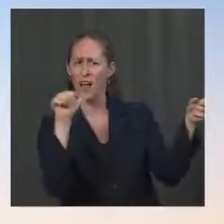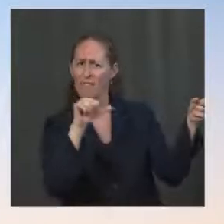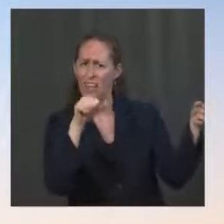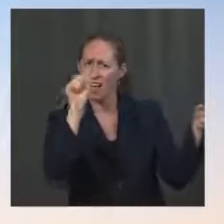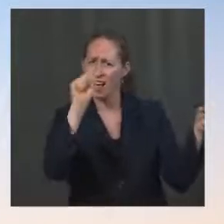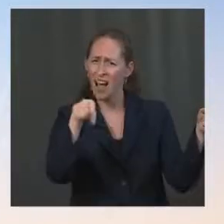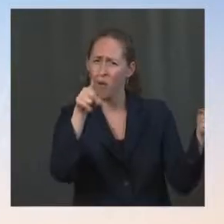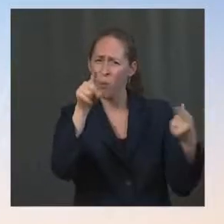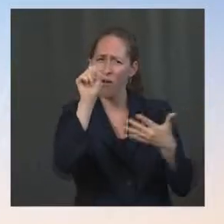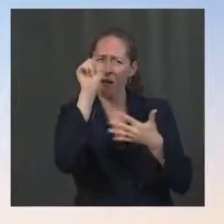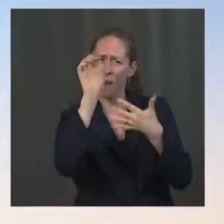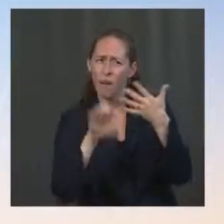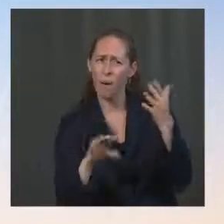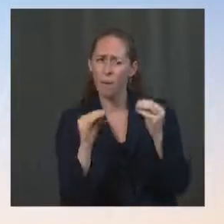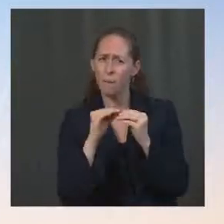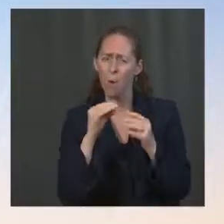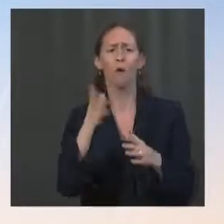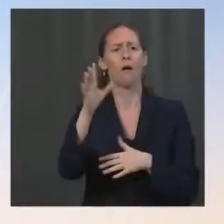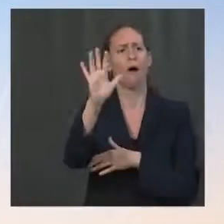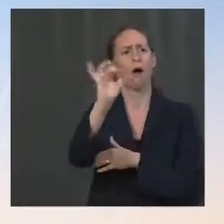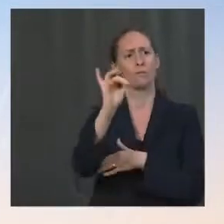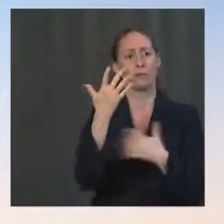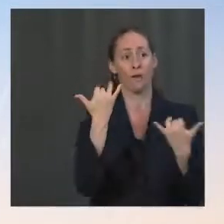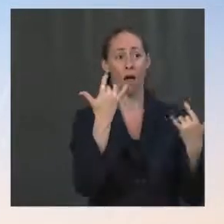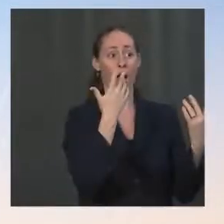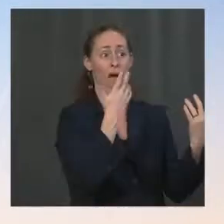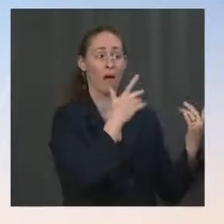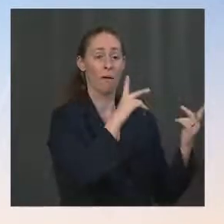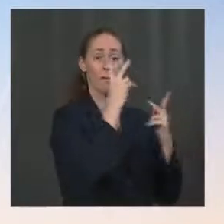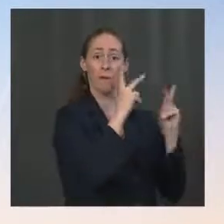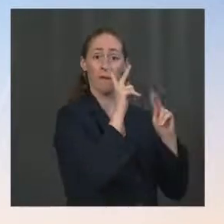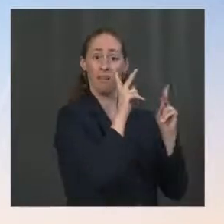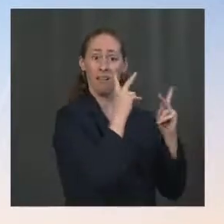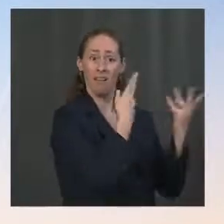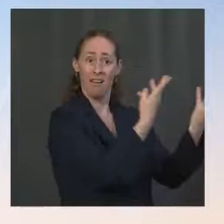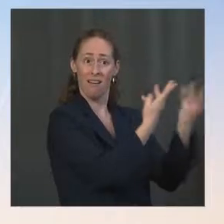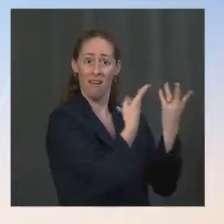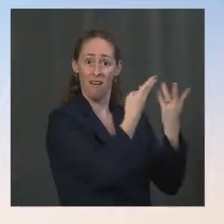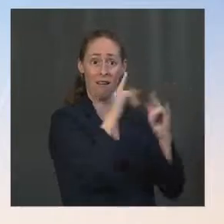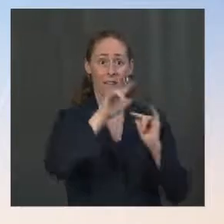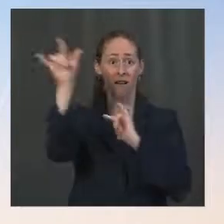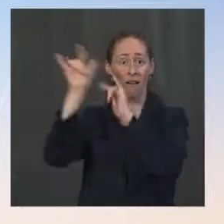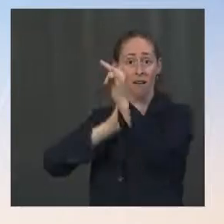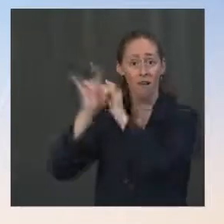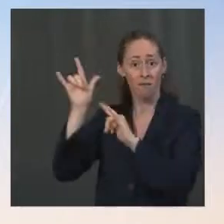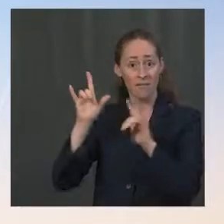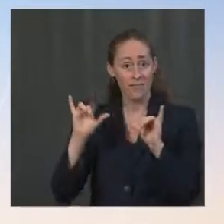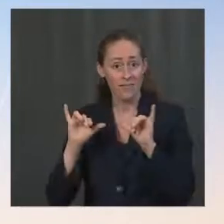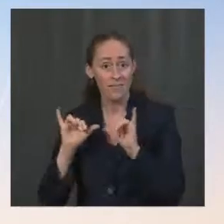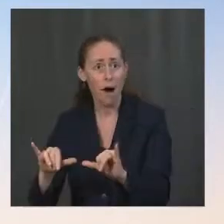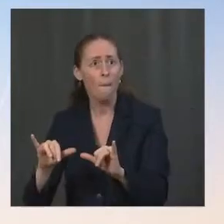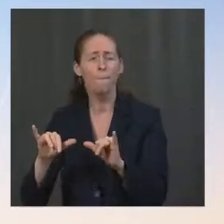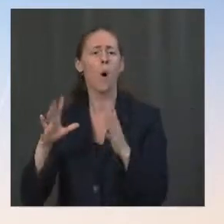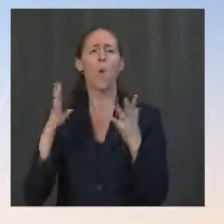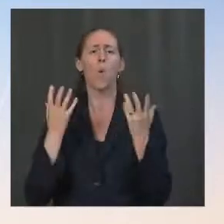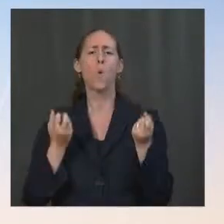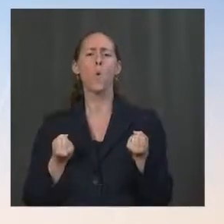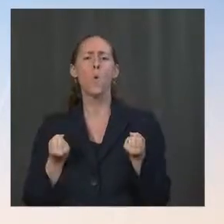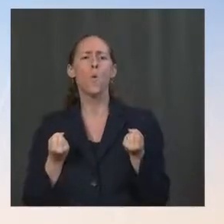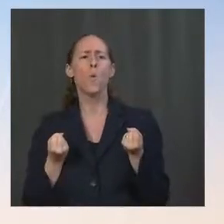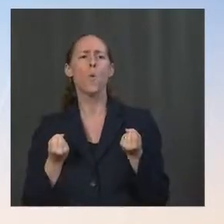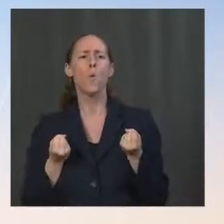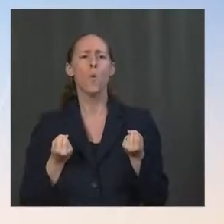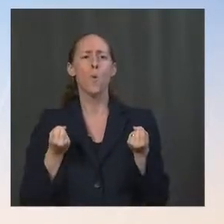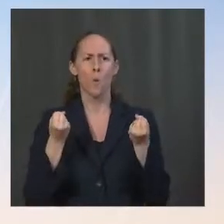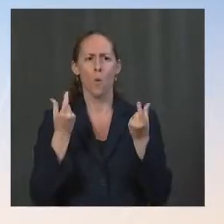for the evacuation? Does the intel in any way also, and changes that need to be made, limit